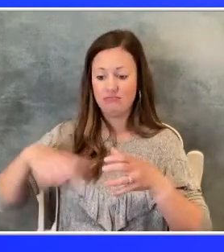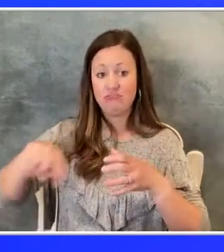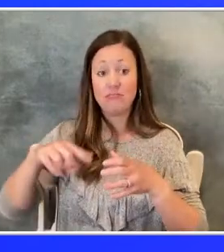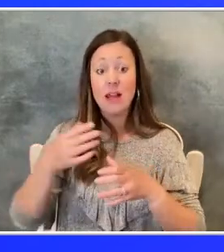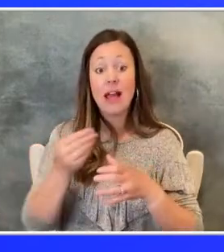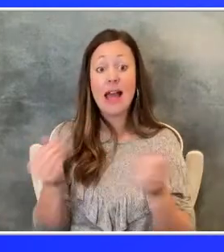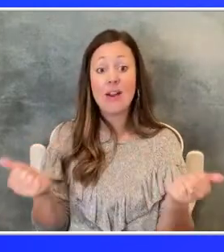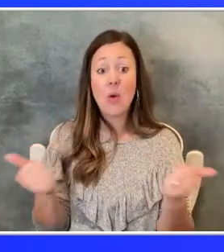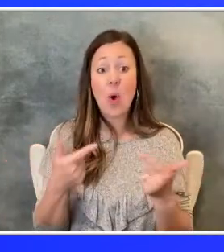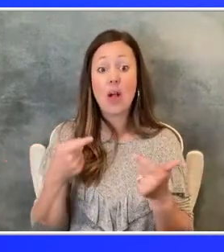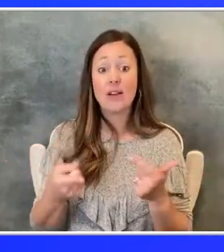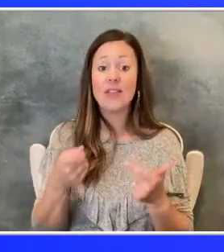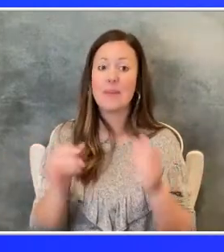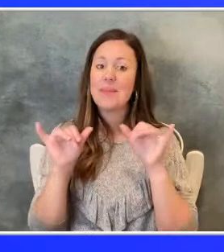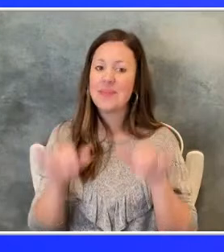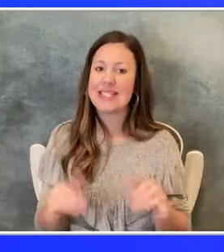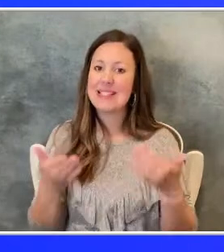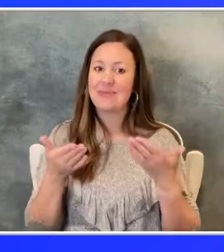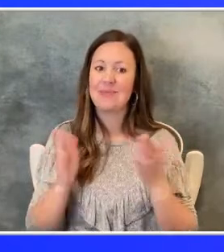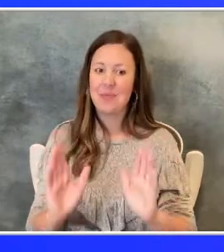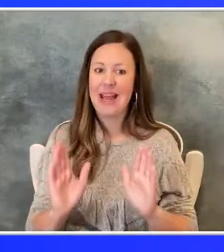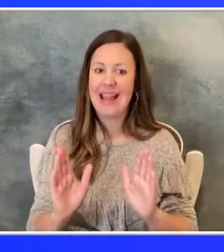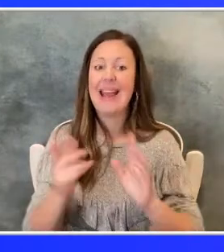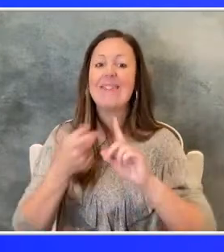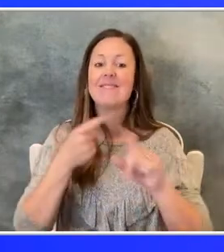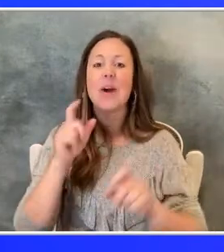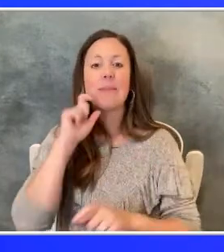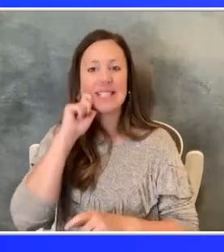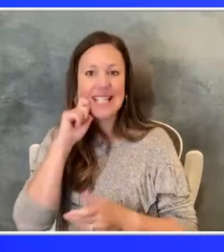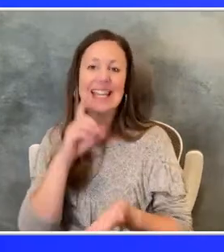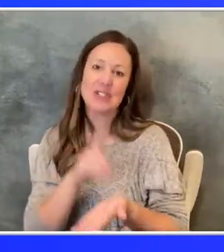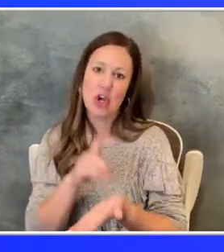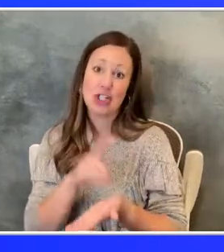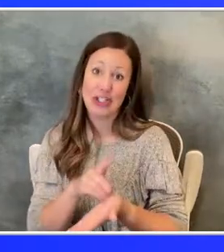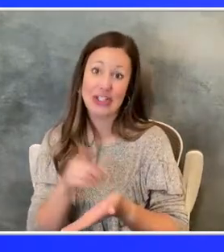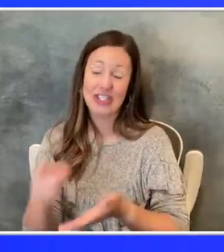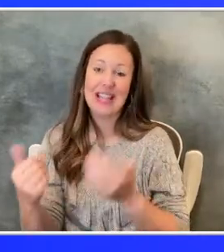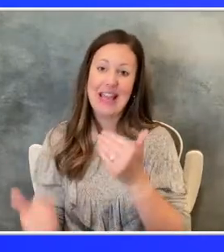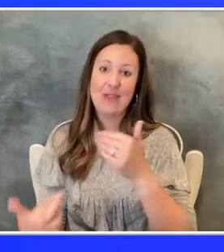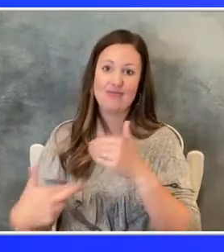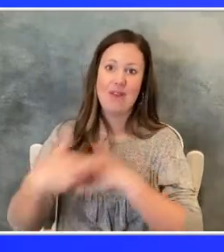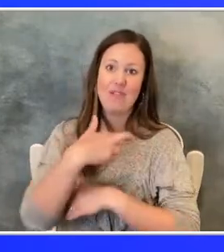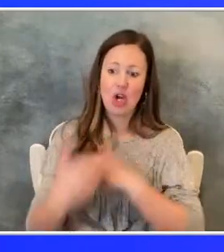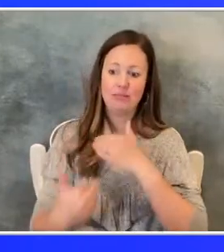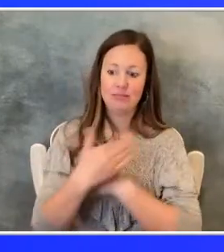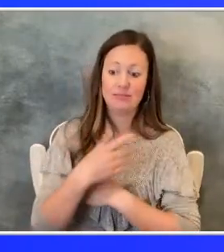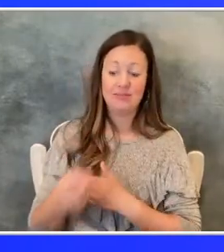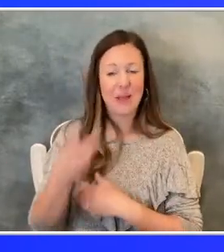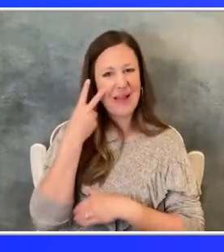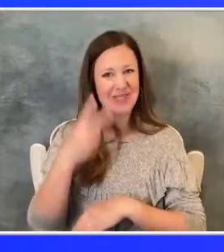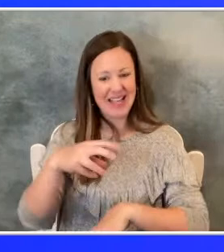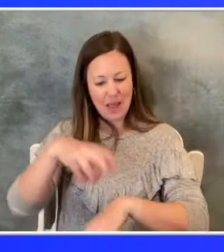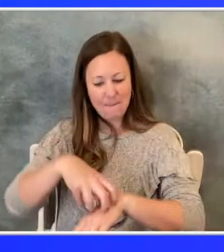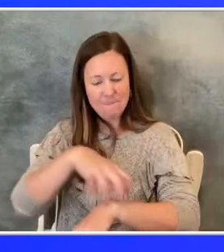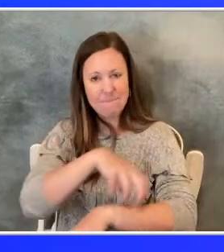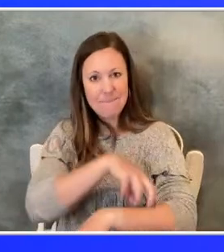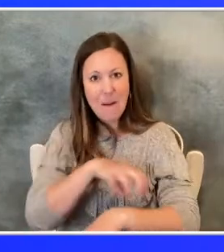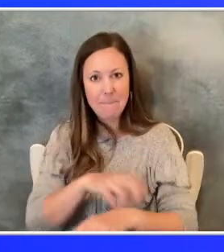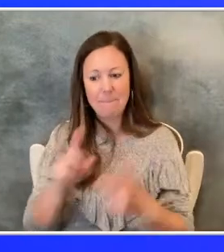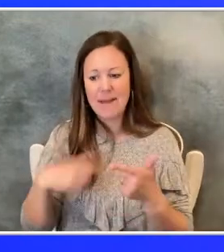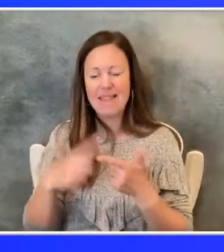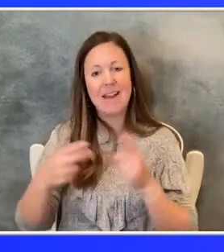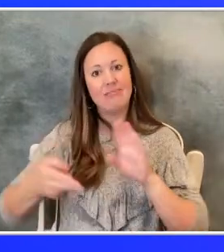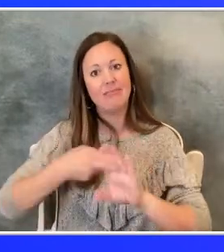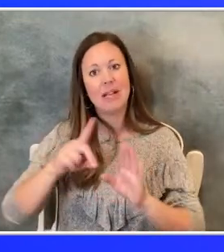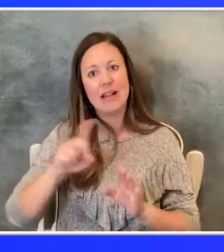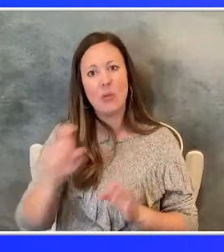the same channel. They come through dermatology. The skin bumps are ignored for a long time. They're misdiagnosed, or parents are